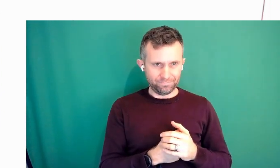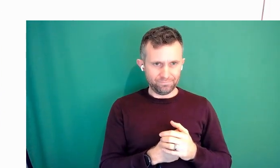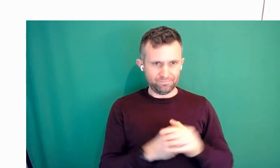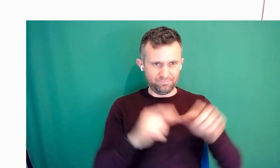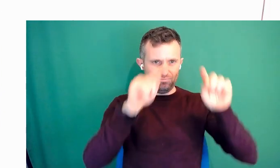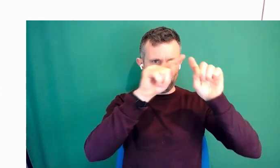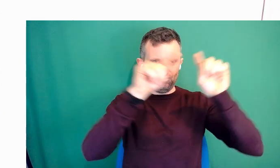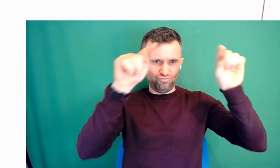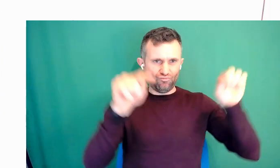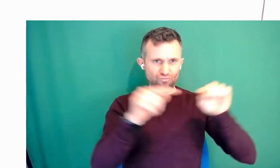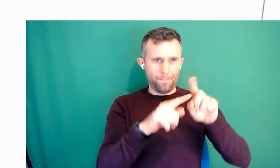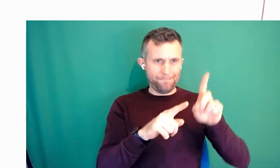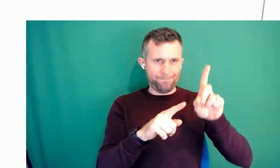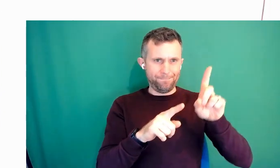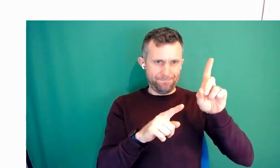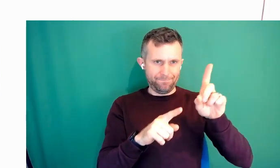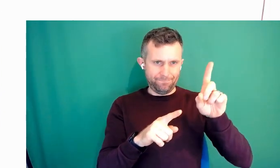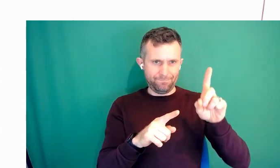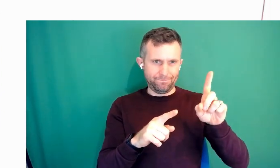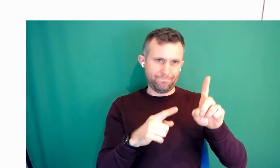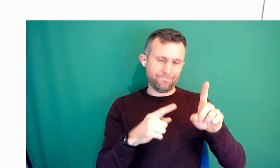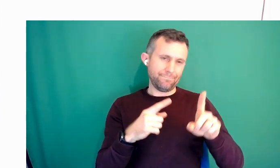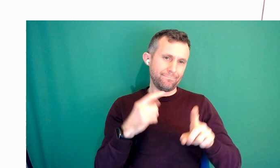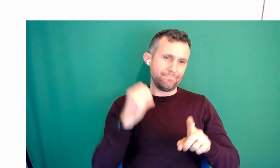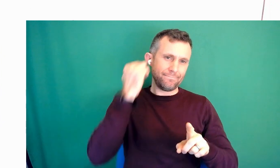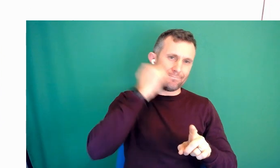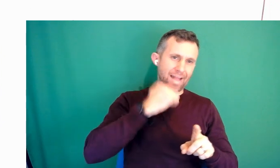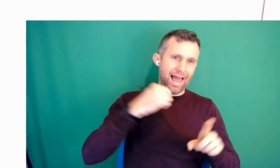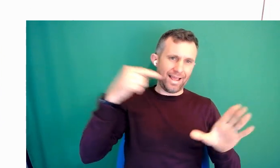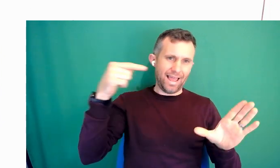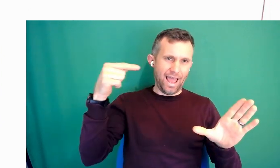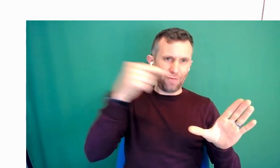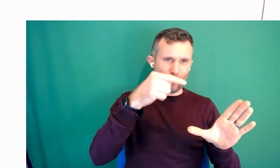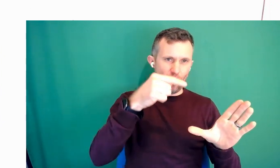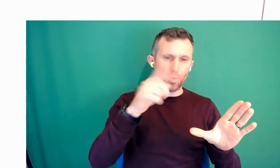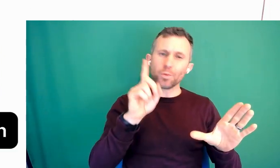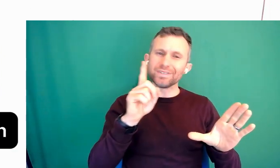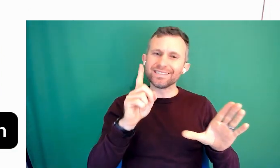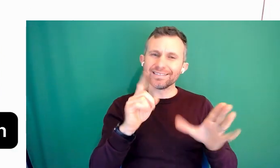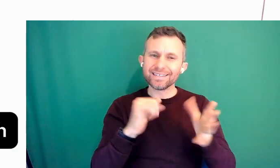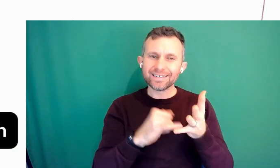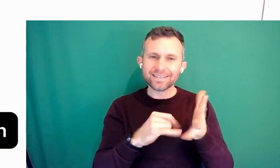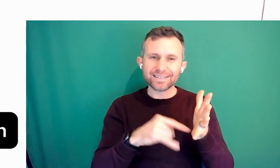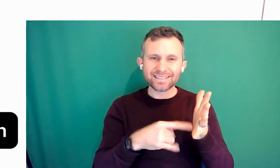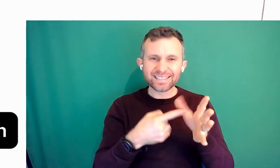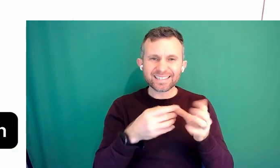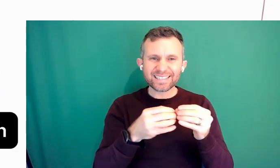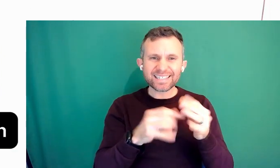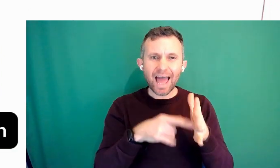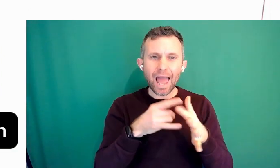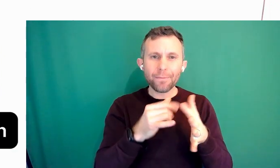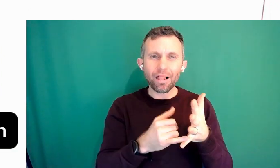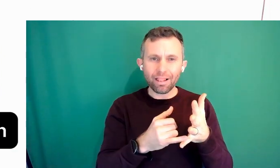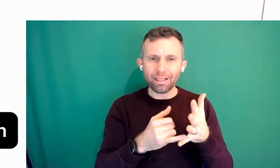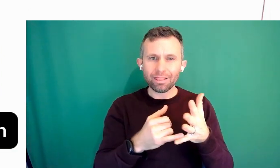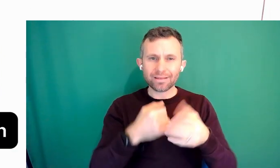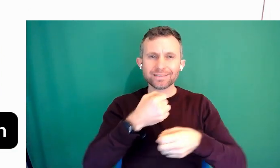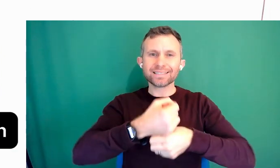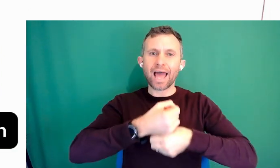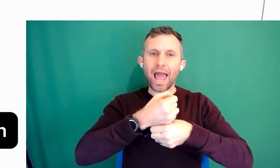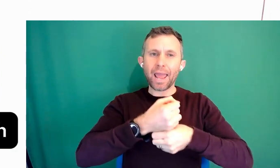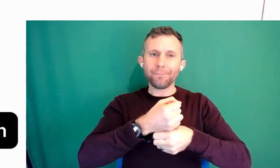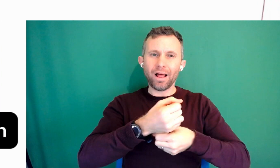sell Pitshanger and buy and rebuild number 13 instead. The next house is much bigger than the